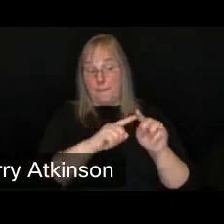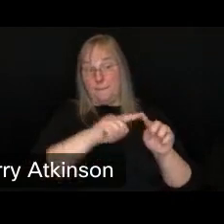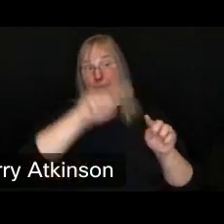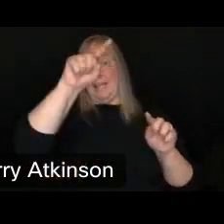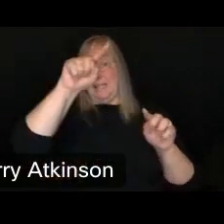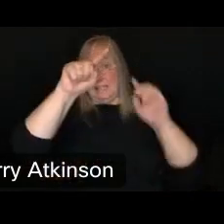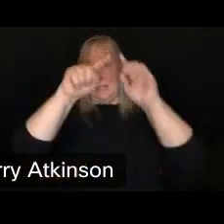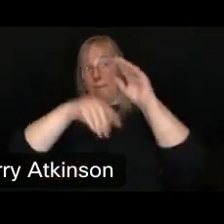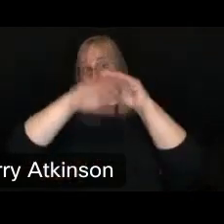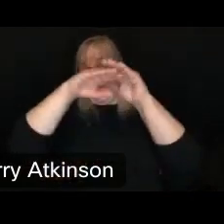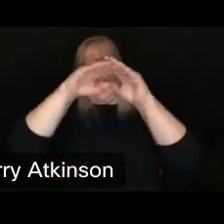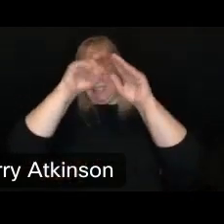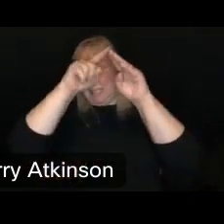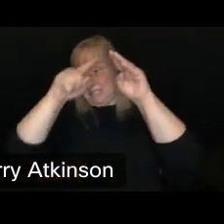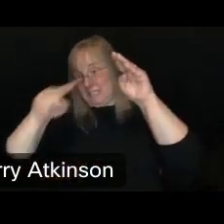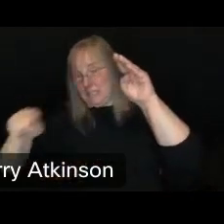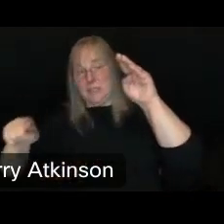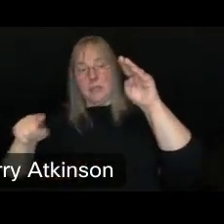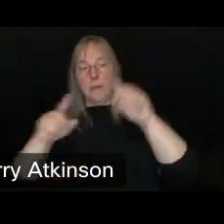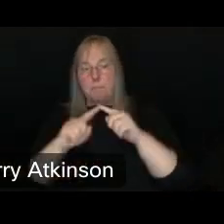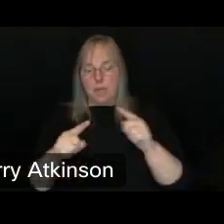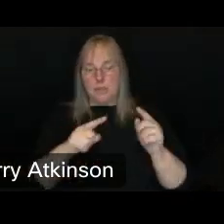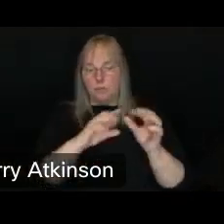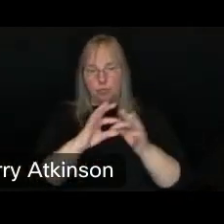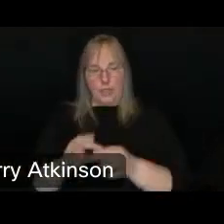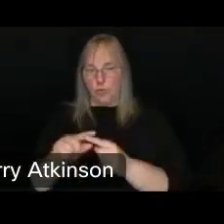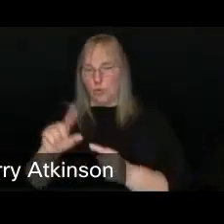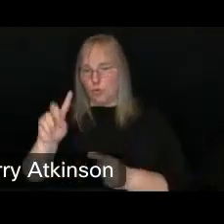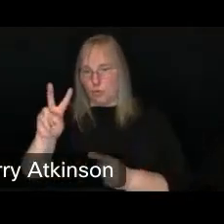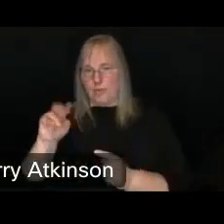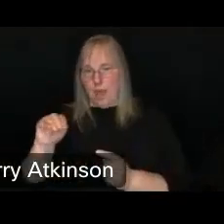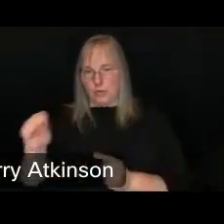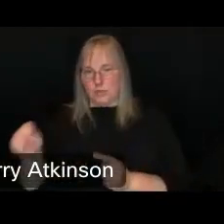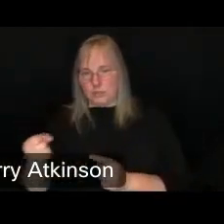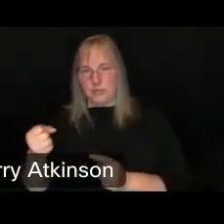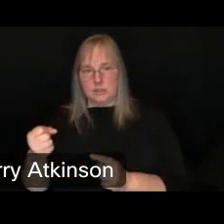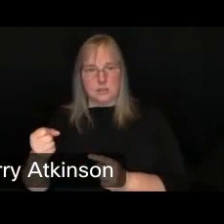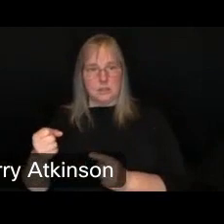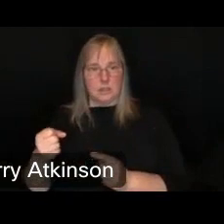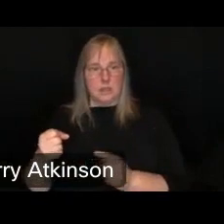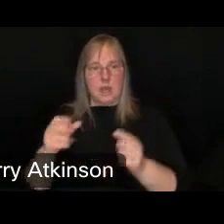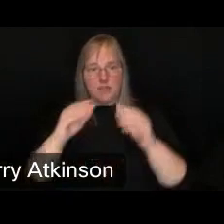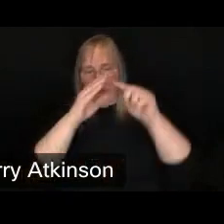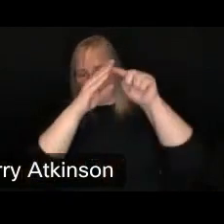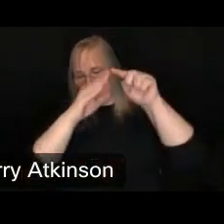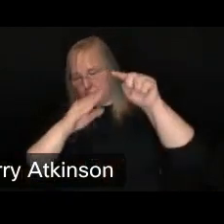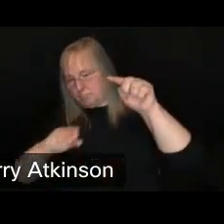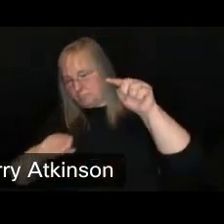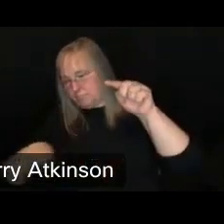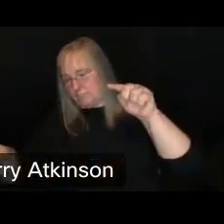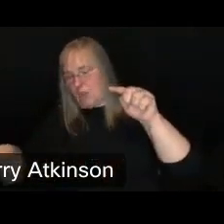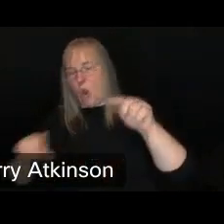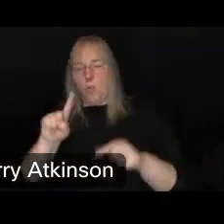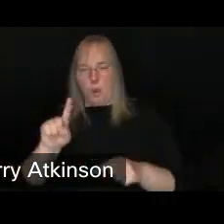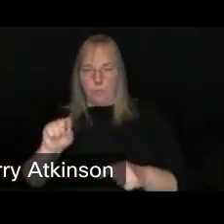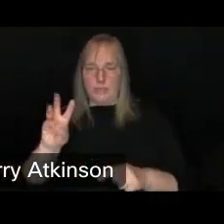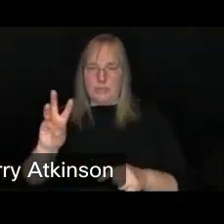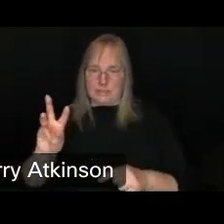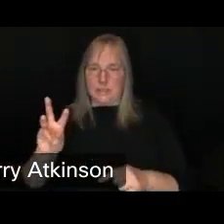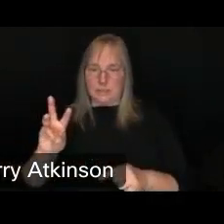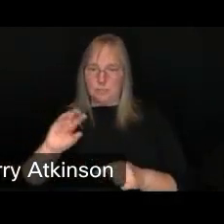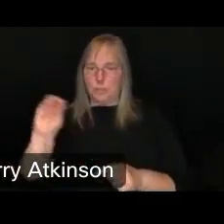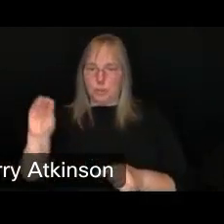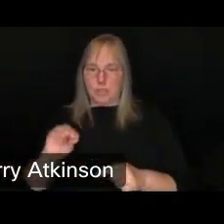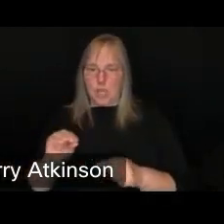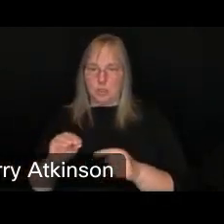it comes to the 2000s there, it's become about a more moderate 1.6% growth per year, basically